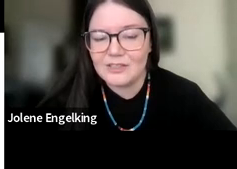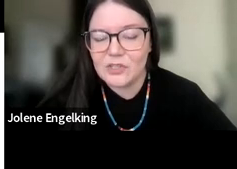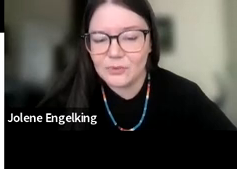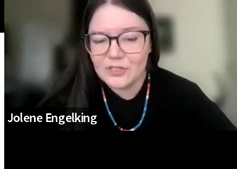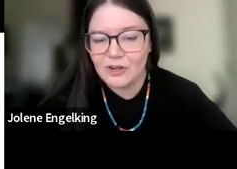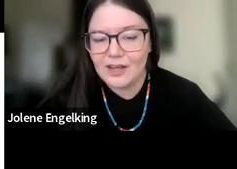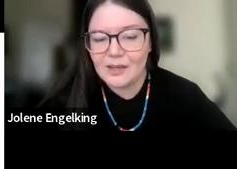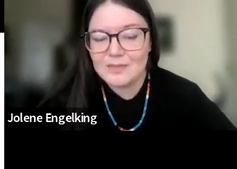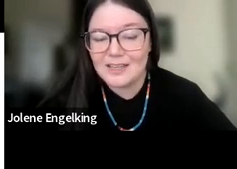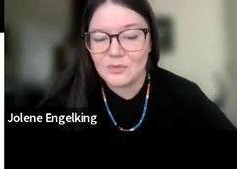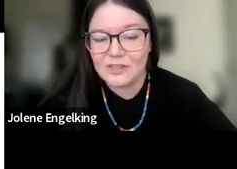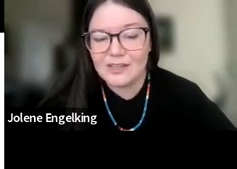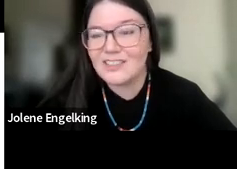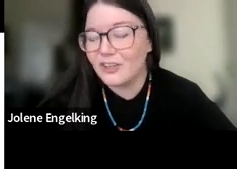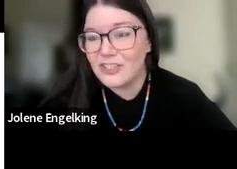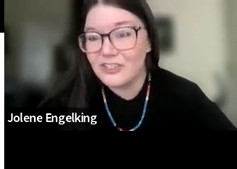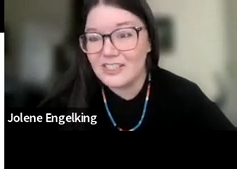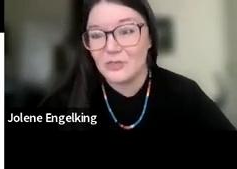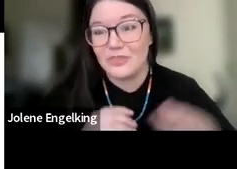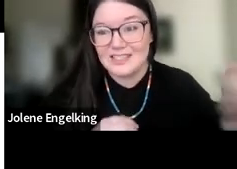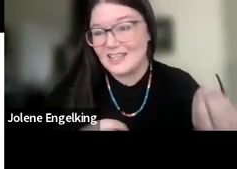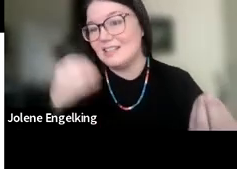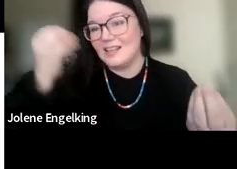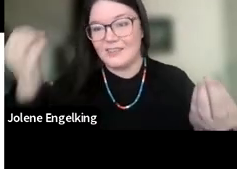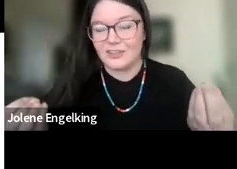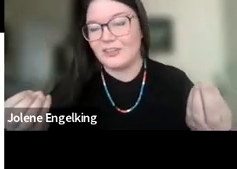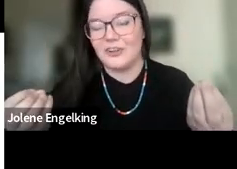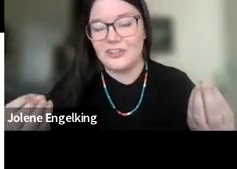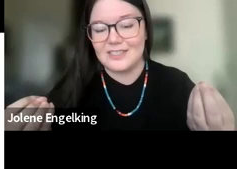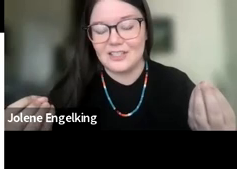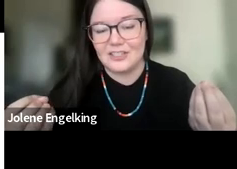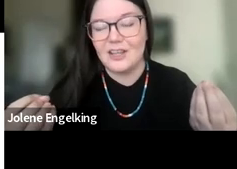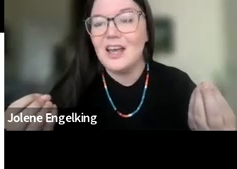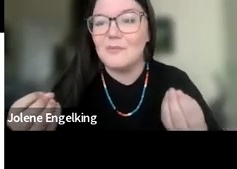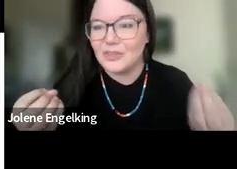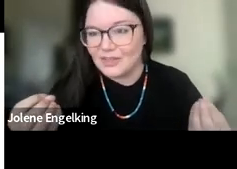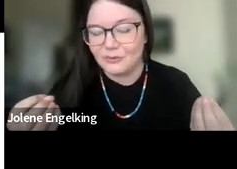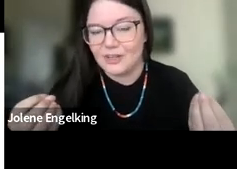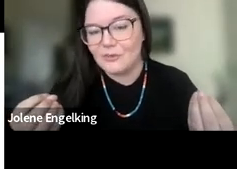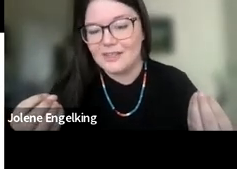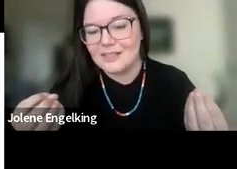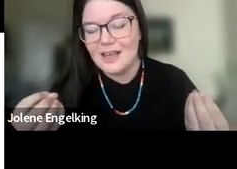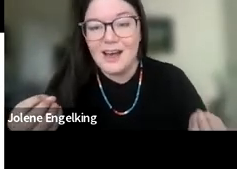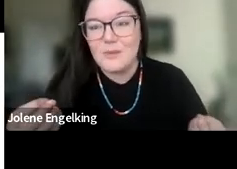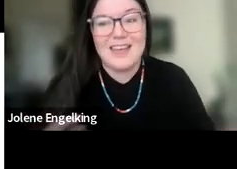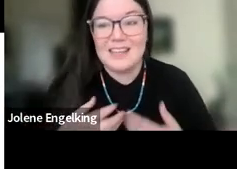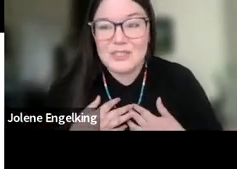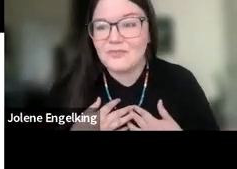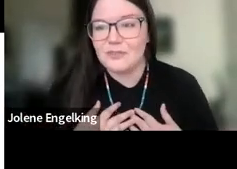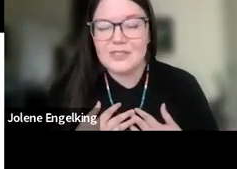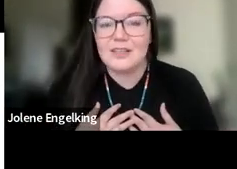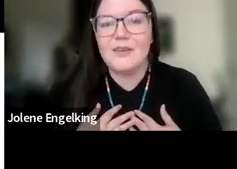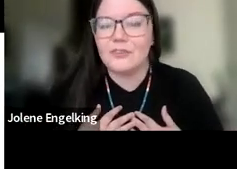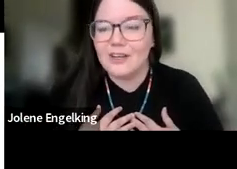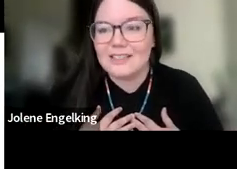well as 3 tribes, as well as concurrent jurisdiction with the state, and then concurrent jurisdiction with the federal government. And it